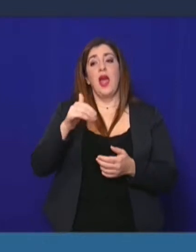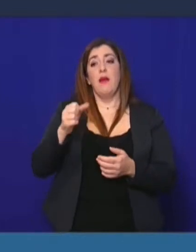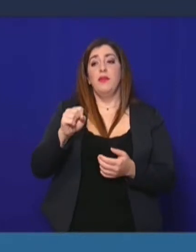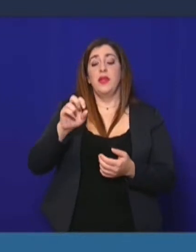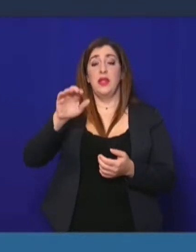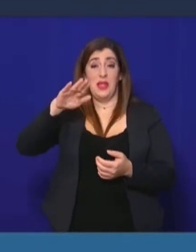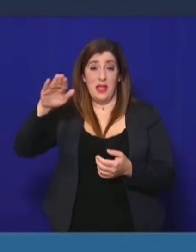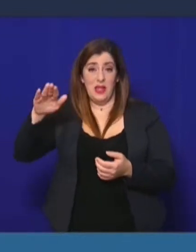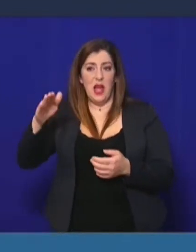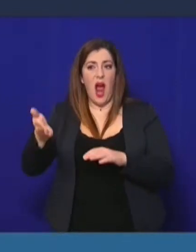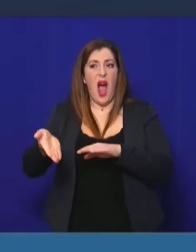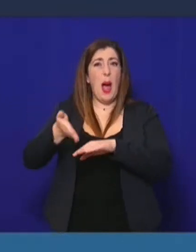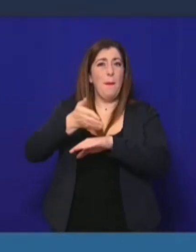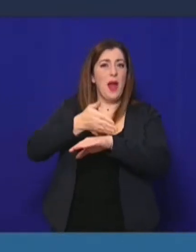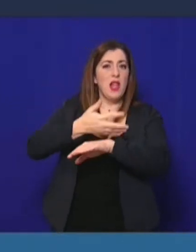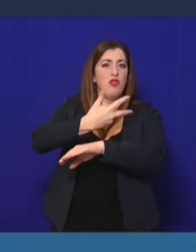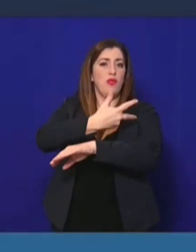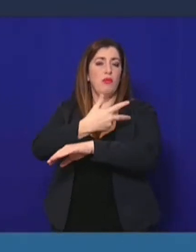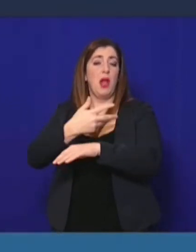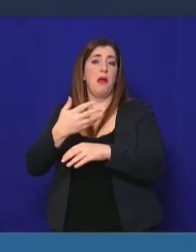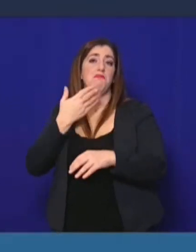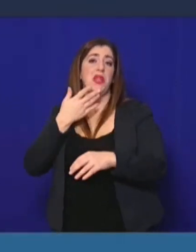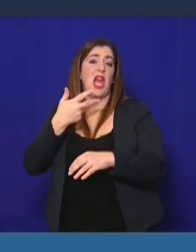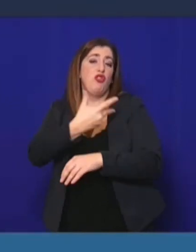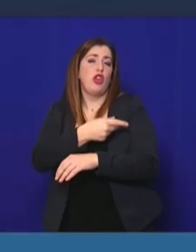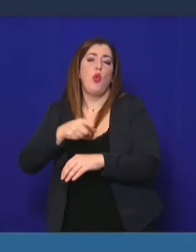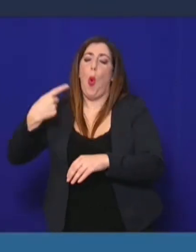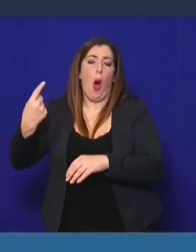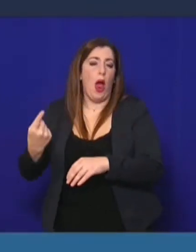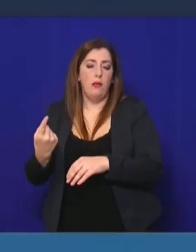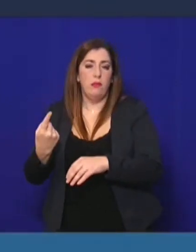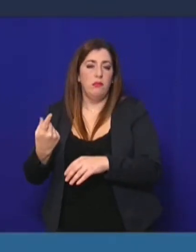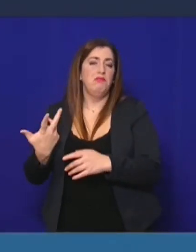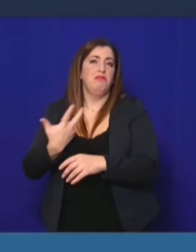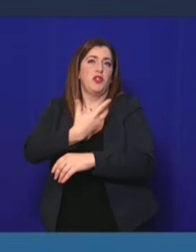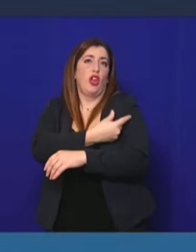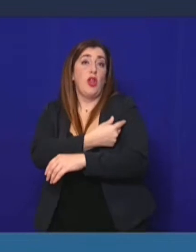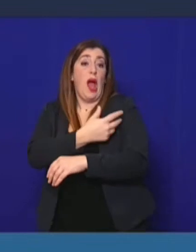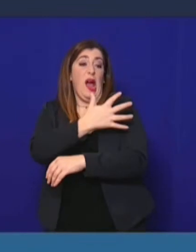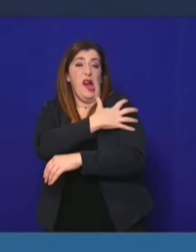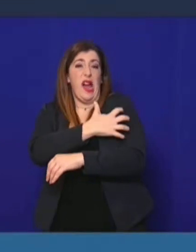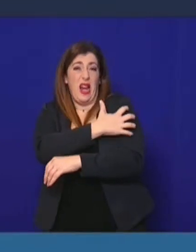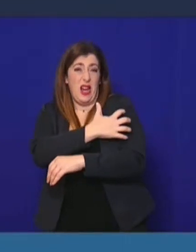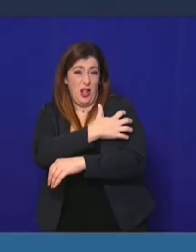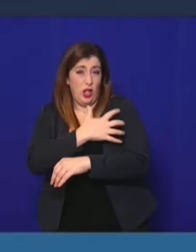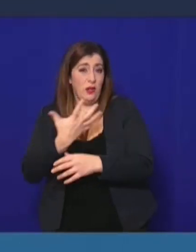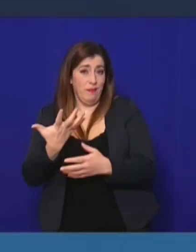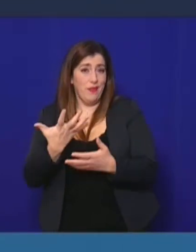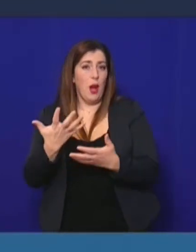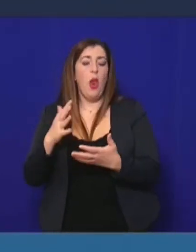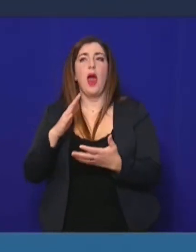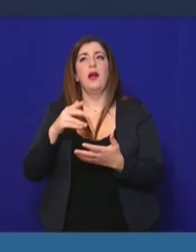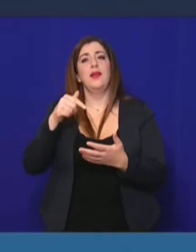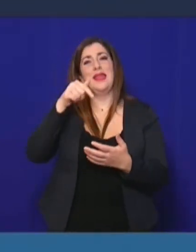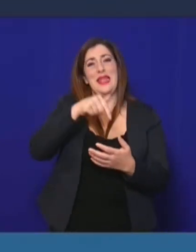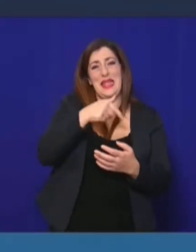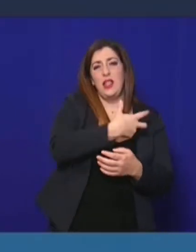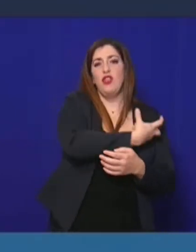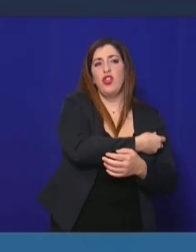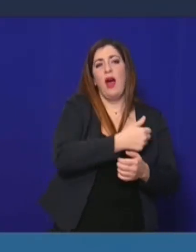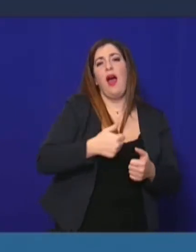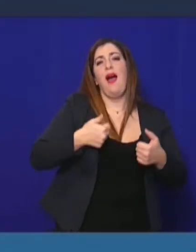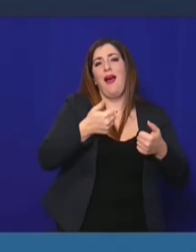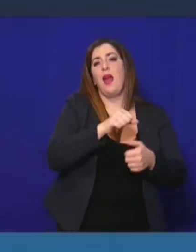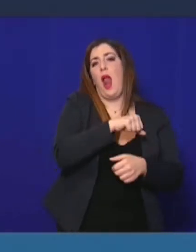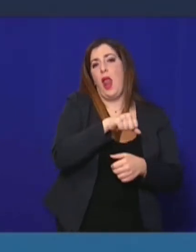jew inkella għal xi injectable li tkun ħadd xi mediċina permezz ta' injection li kellek allerġija qawwija li kellek bżonn tieħu trattament jew